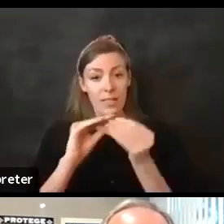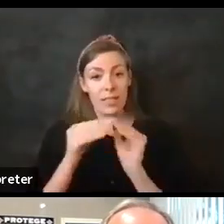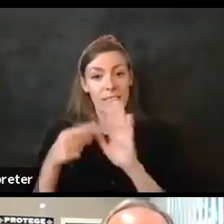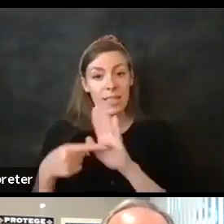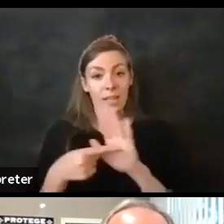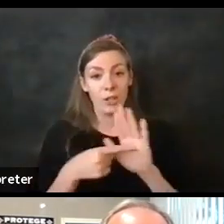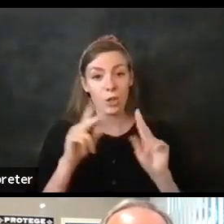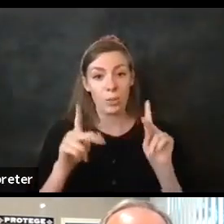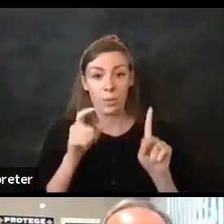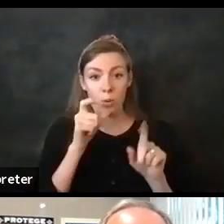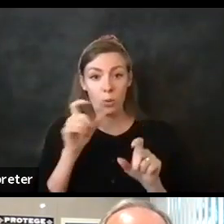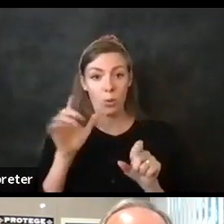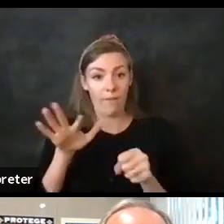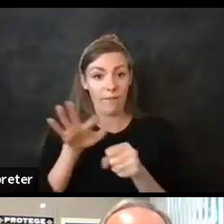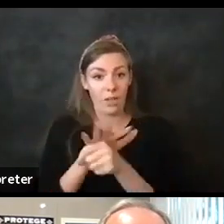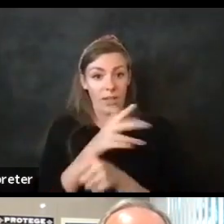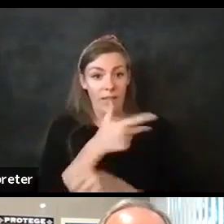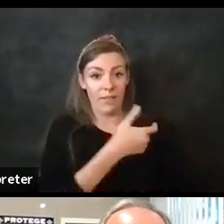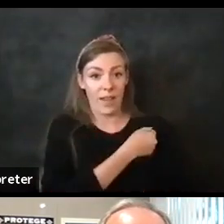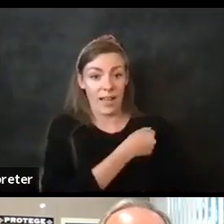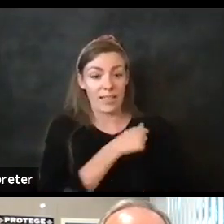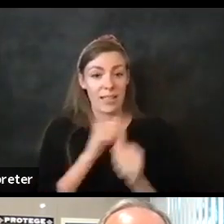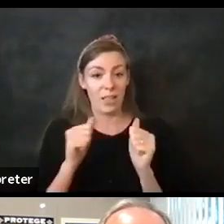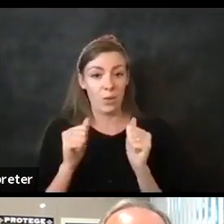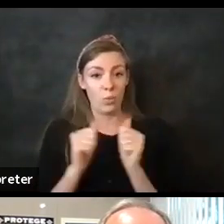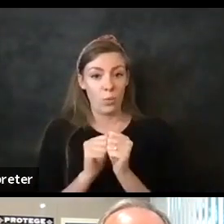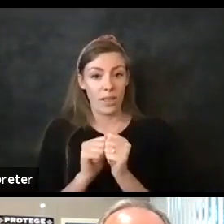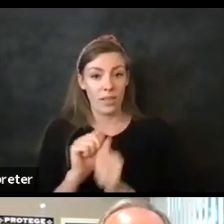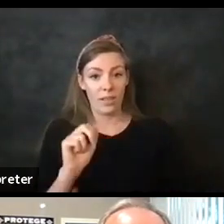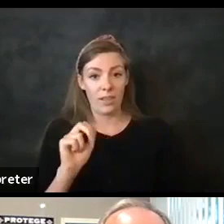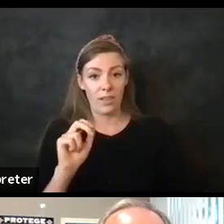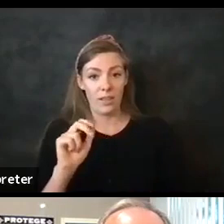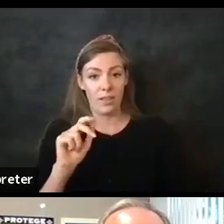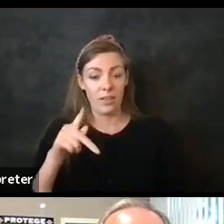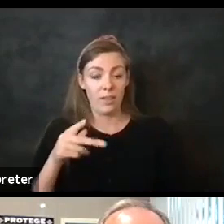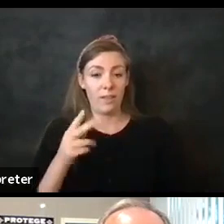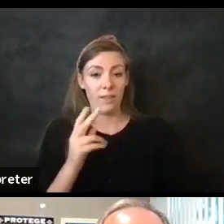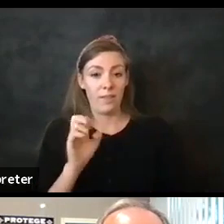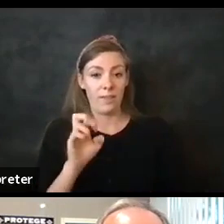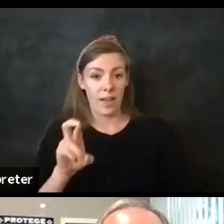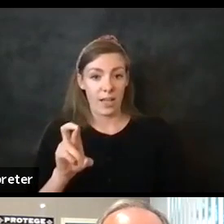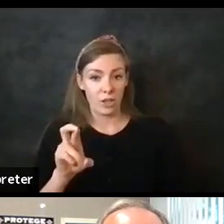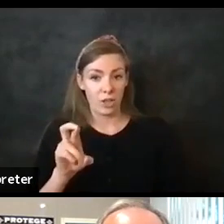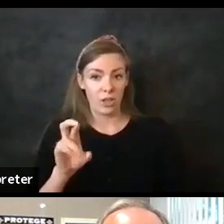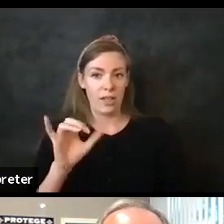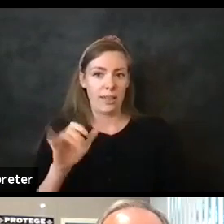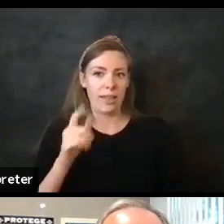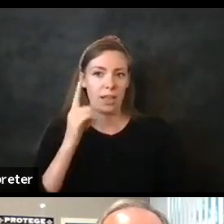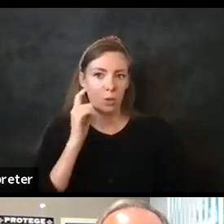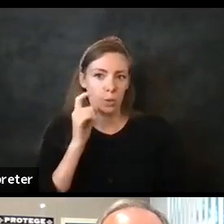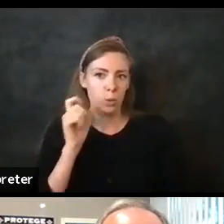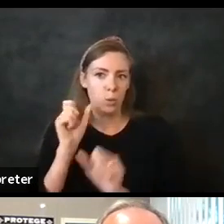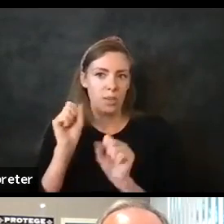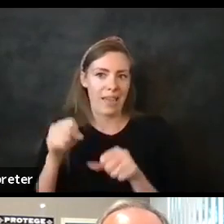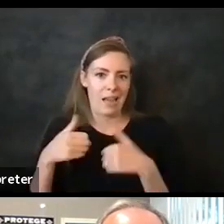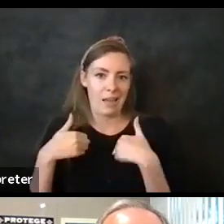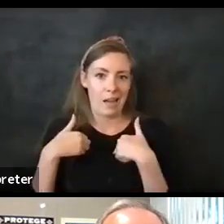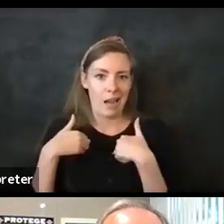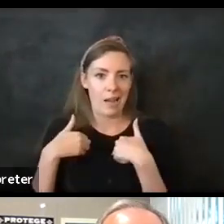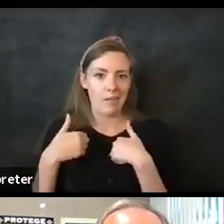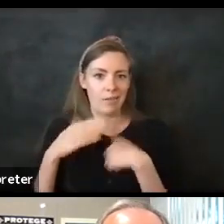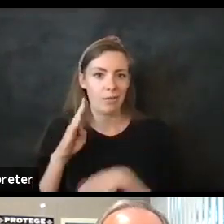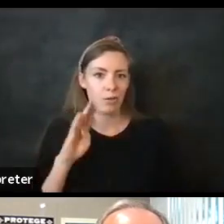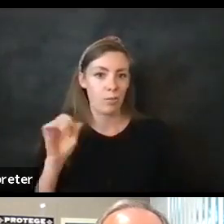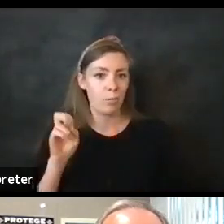who are fully vaccinated with the Pfizer vaccine, which is the one for which booster shots are available now, actually have fairly